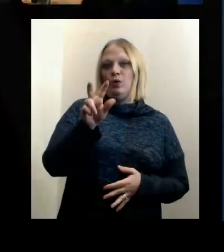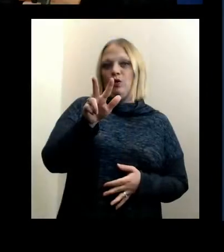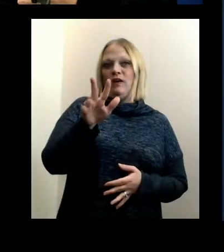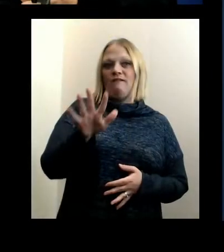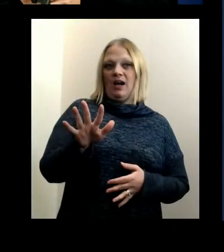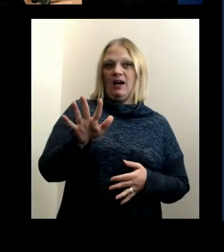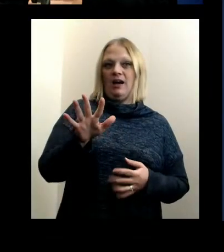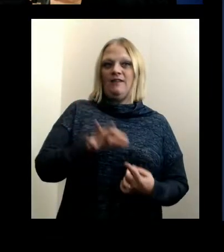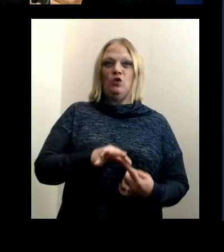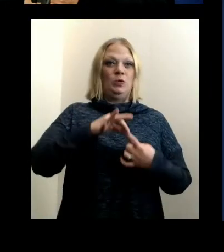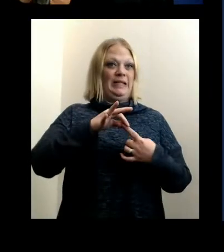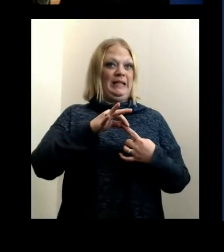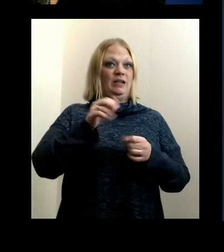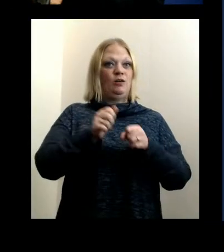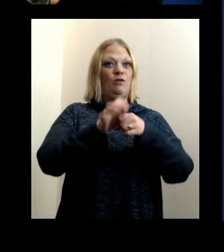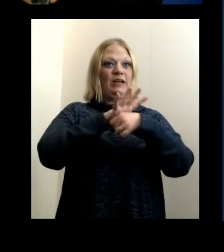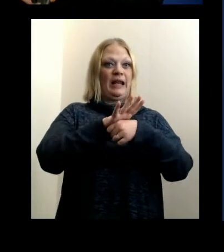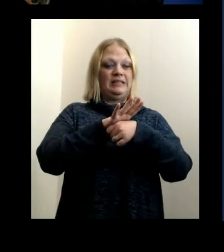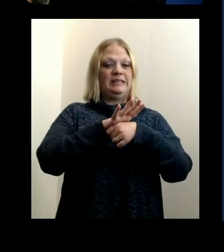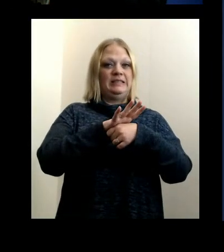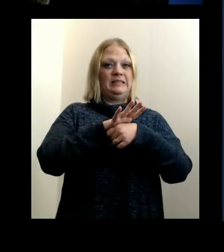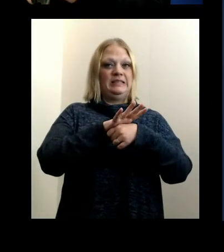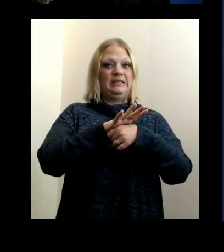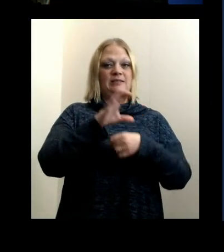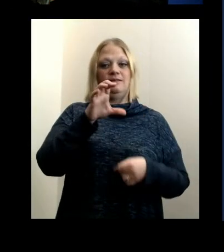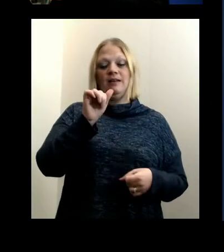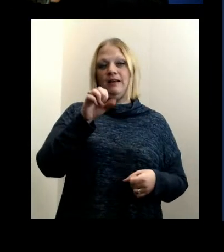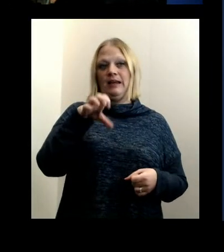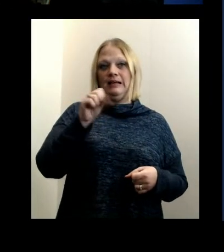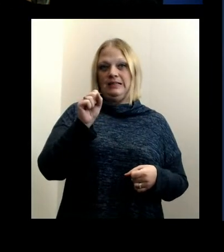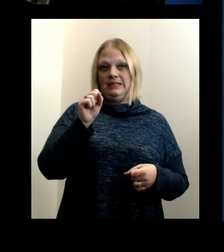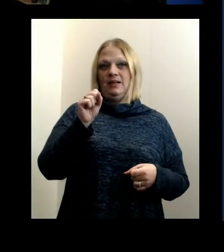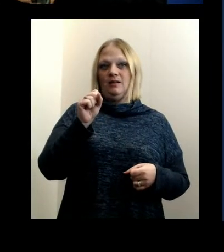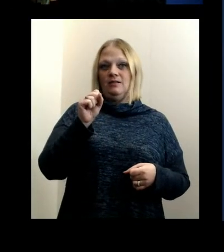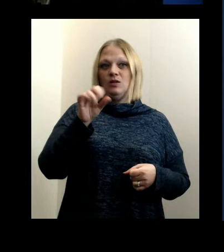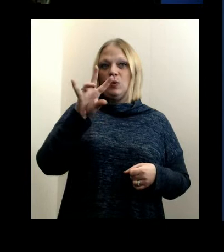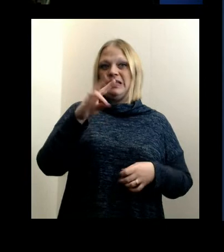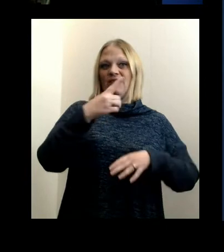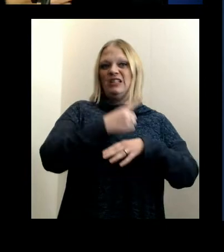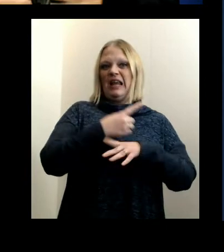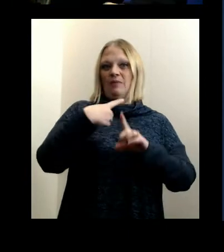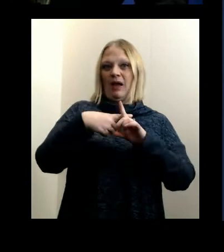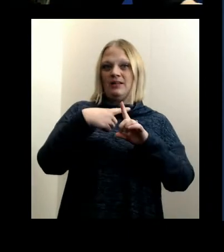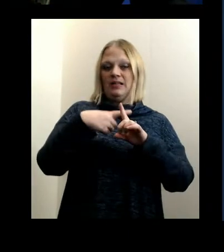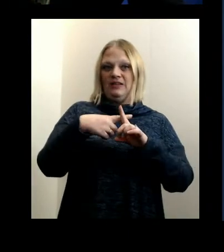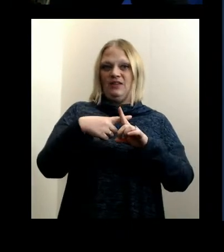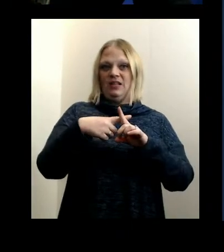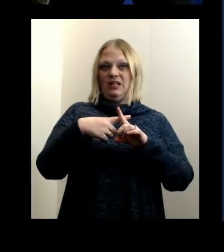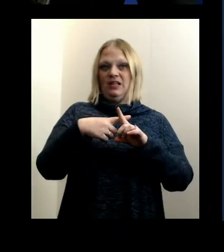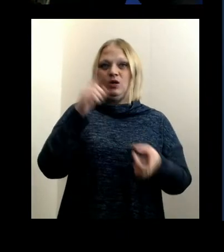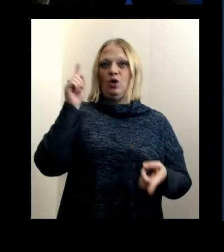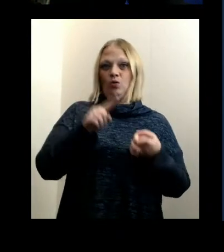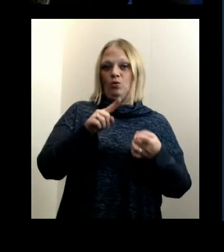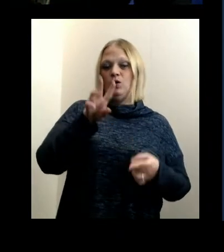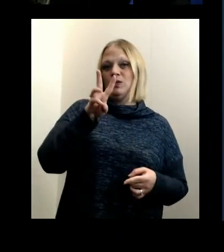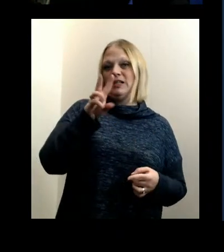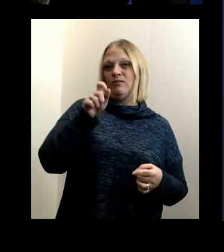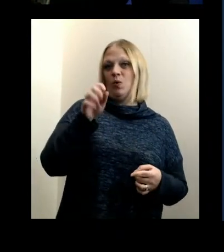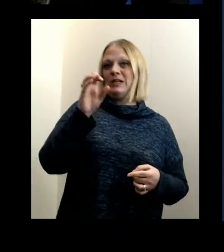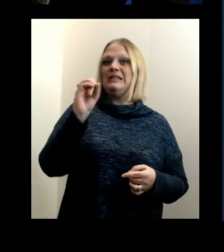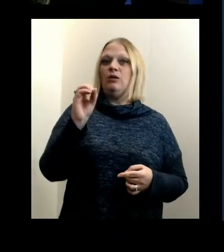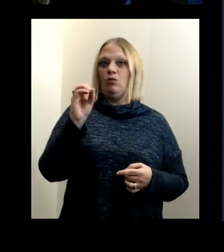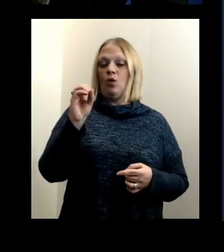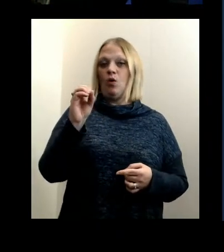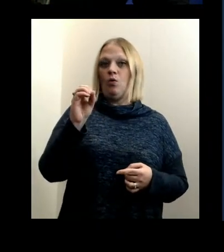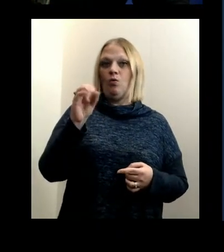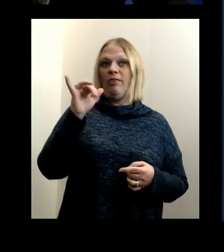6,235 unique COVID-19 cases. 7-day positivity rate for the week before had dropped down to 6.0. It's one of the lowest